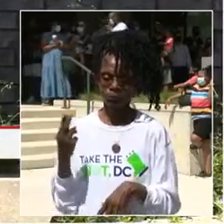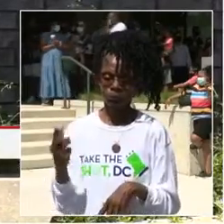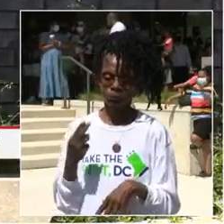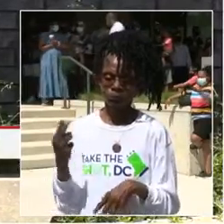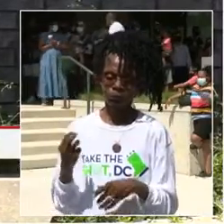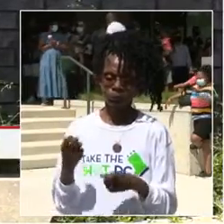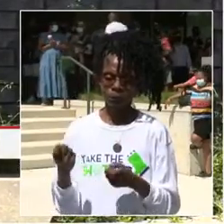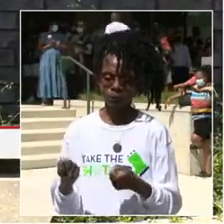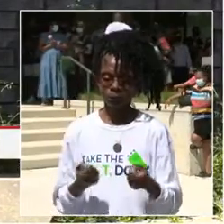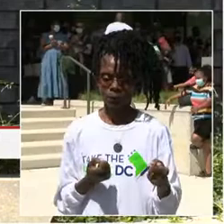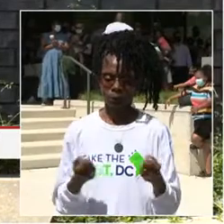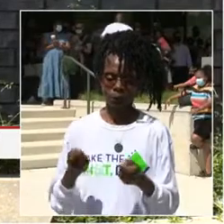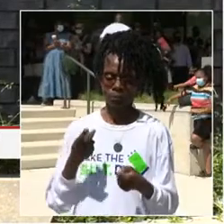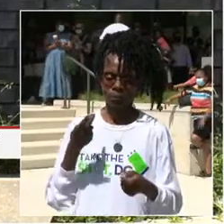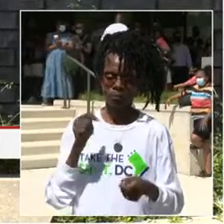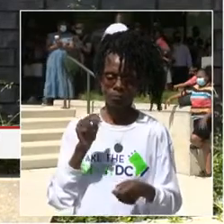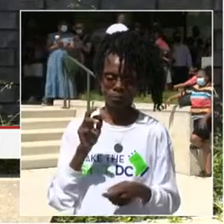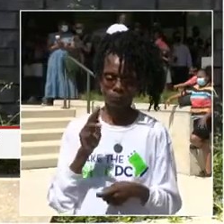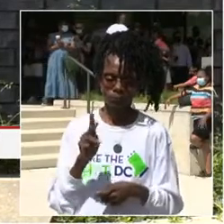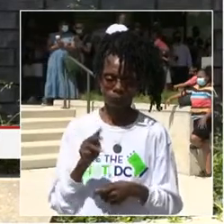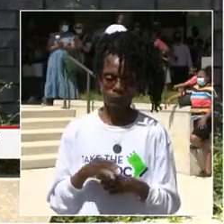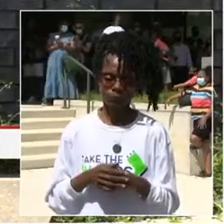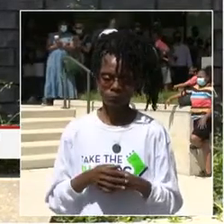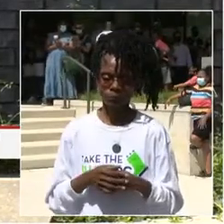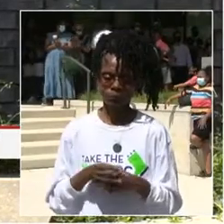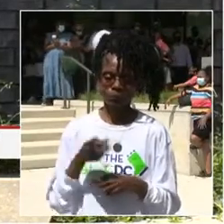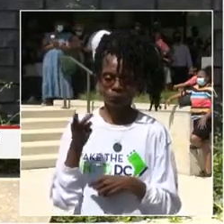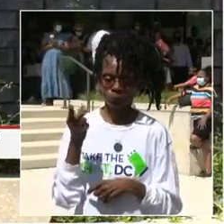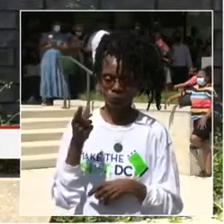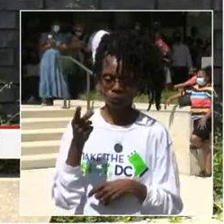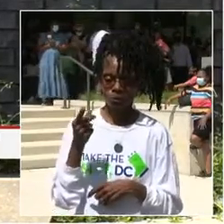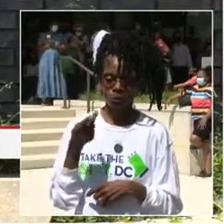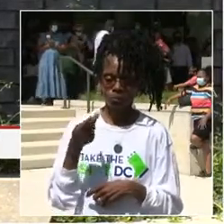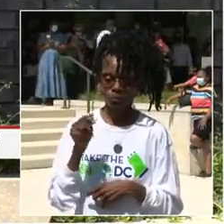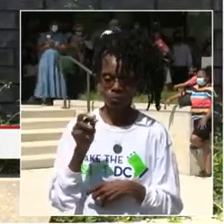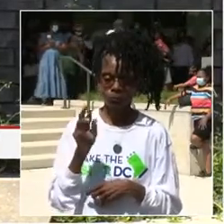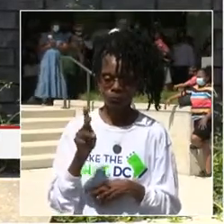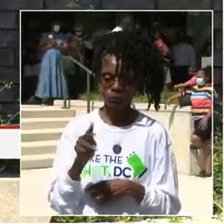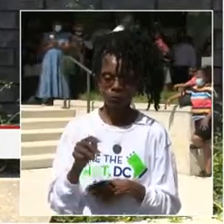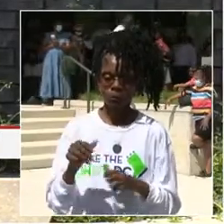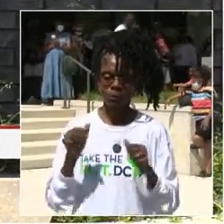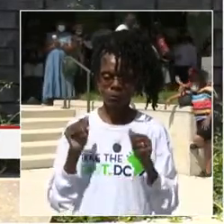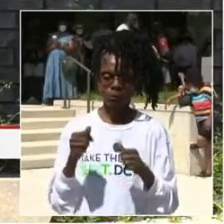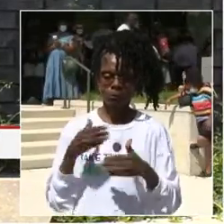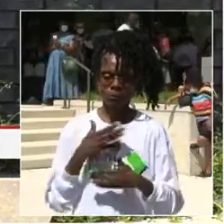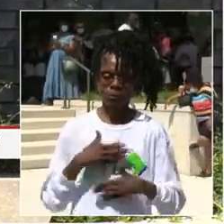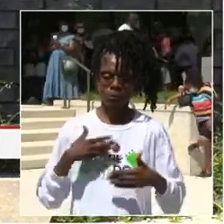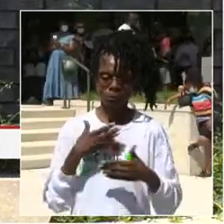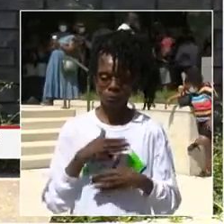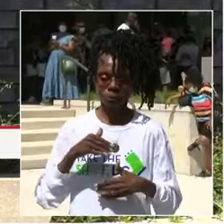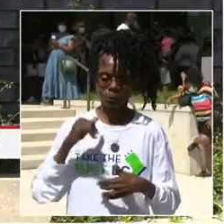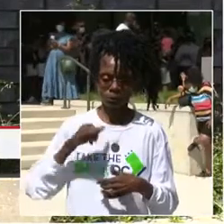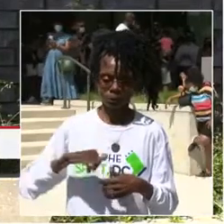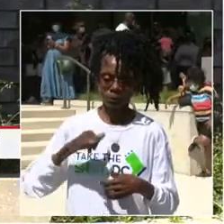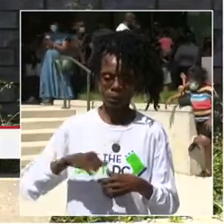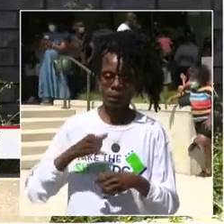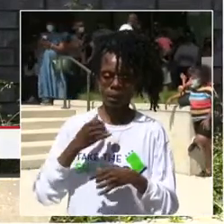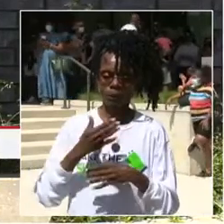are also going to be enjoyed right here on this campus. So that's a very good thing as well. You're going to